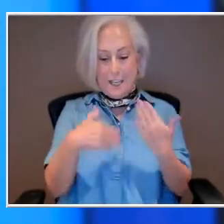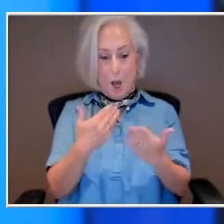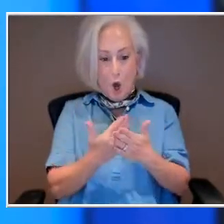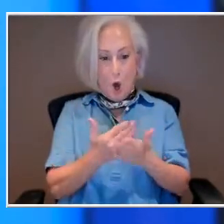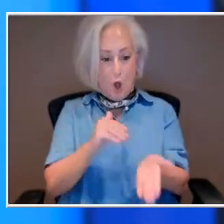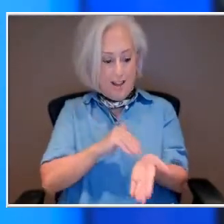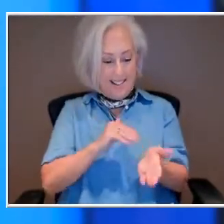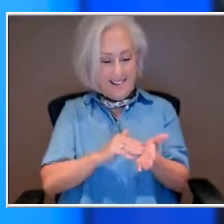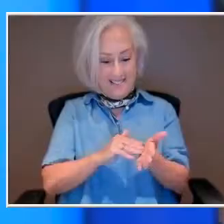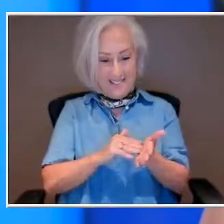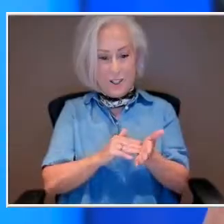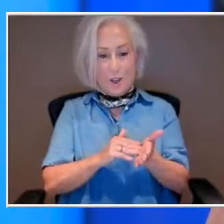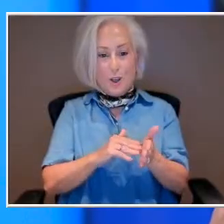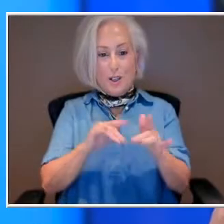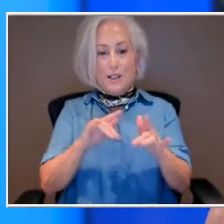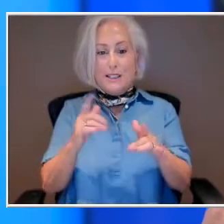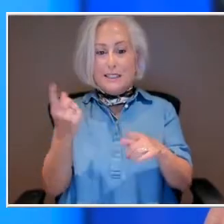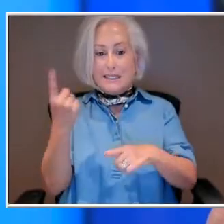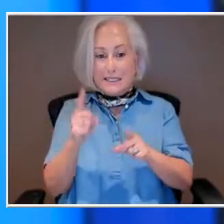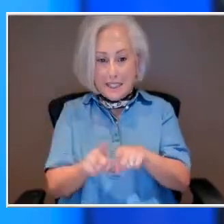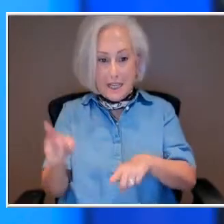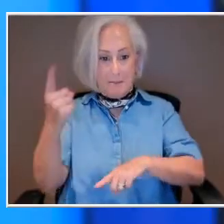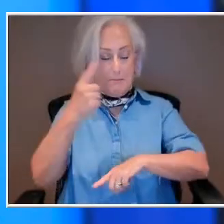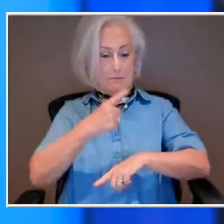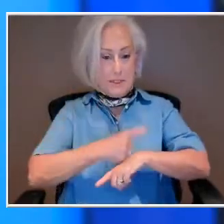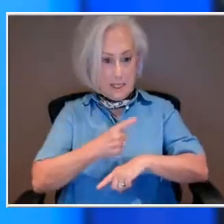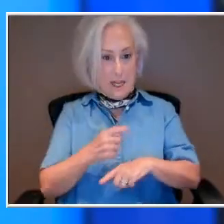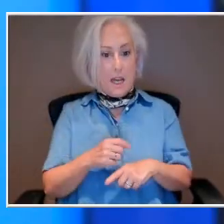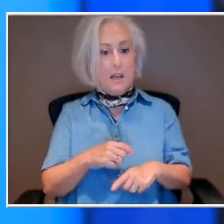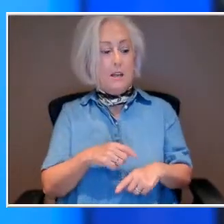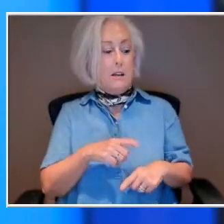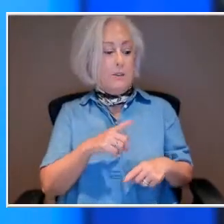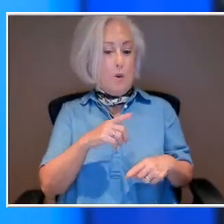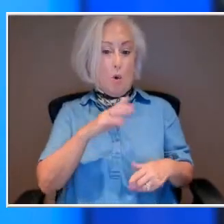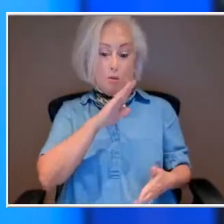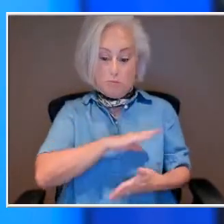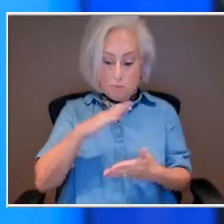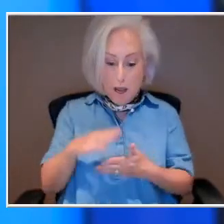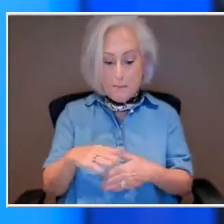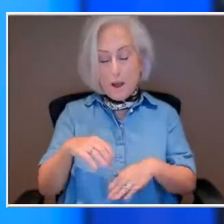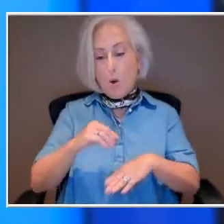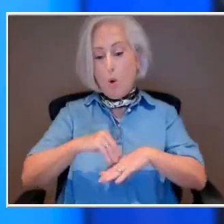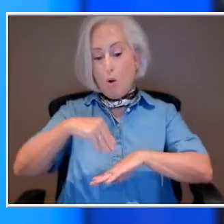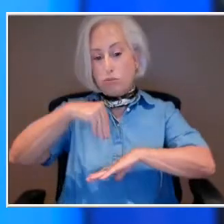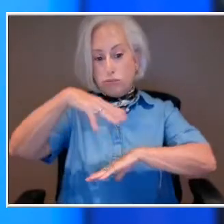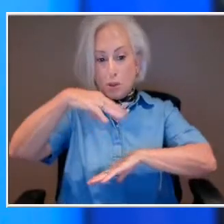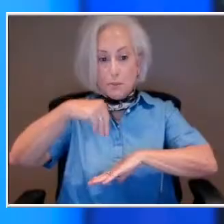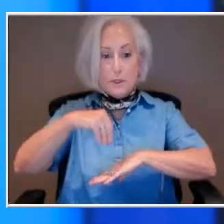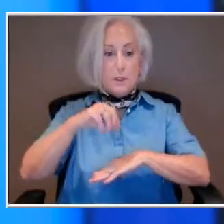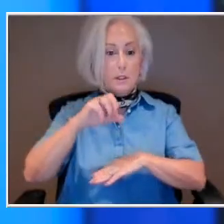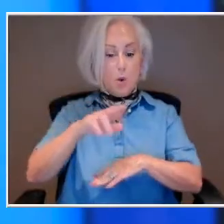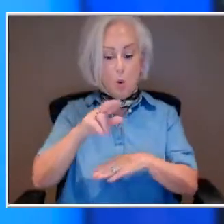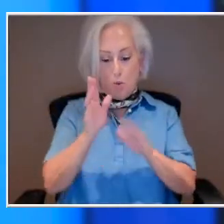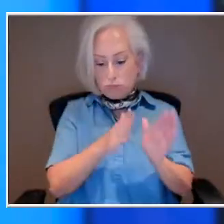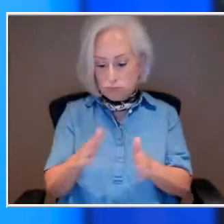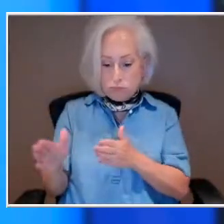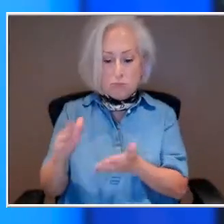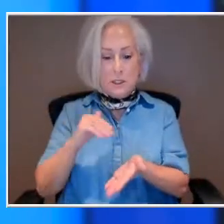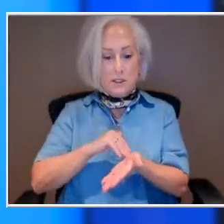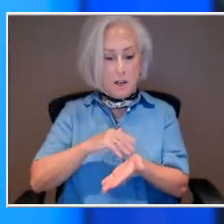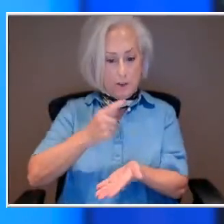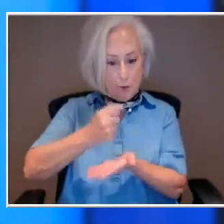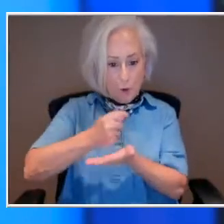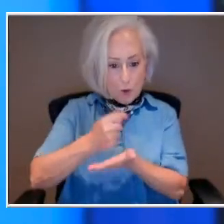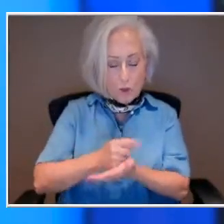imaging that might be needed for us to help make that plan for their treatment, and then they see the breast surgical oncologist, medical